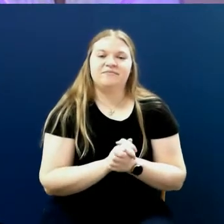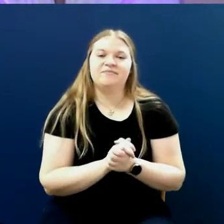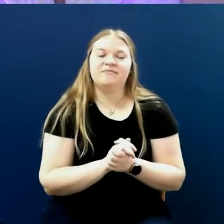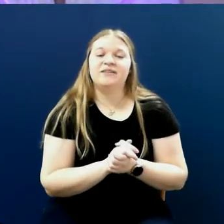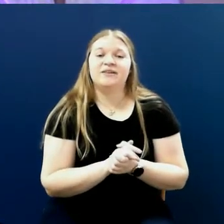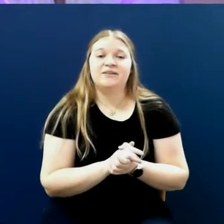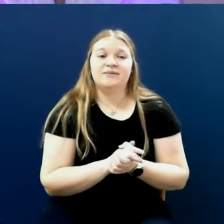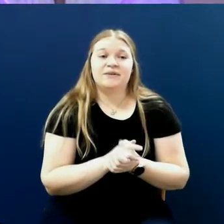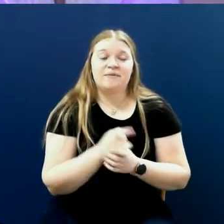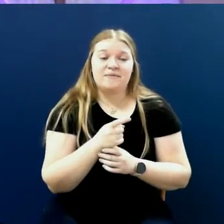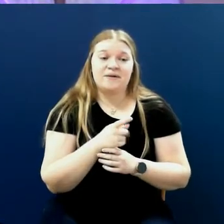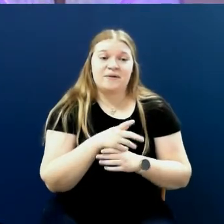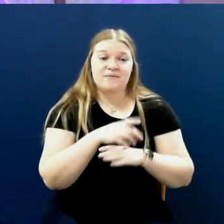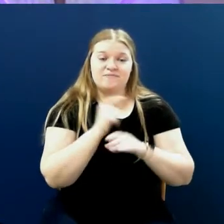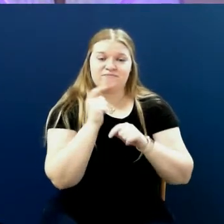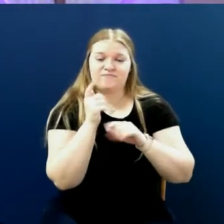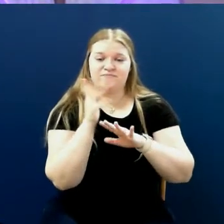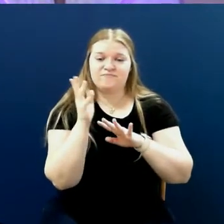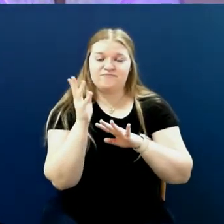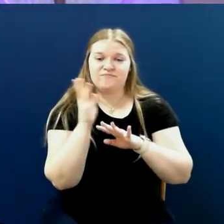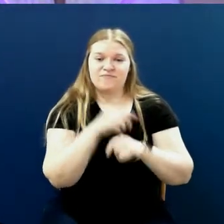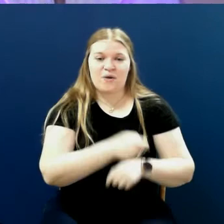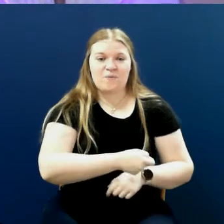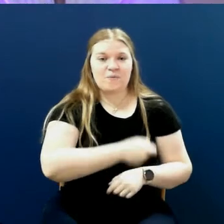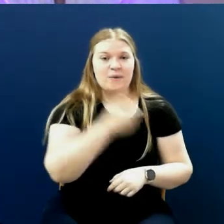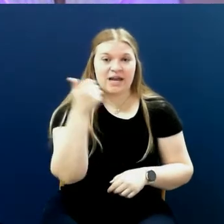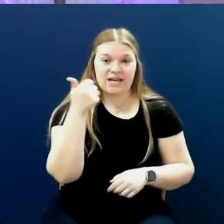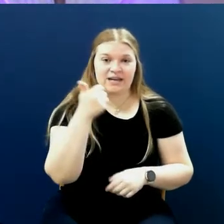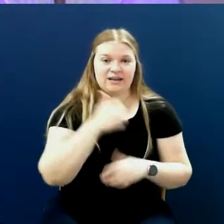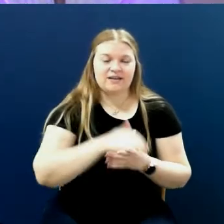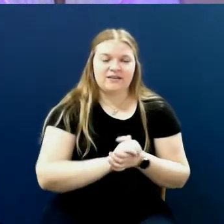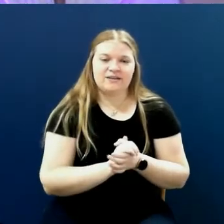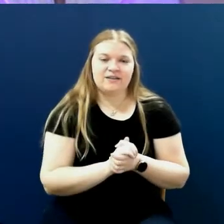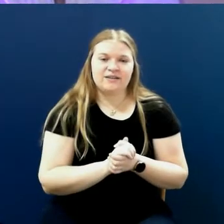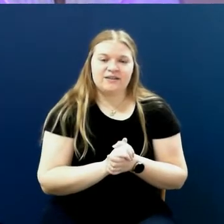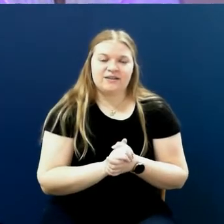must rid ourselves. Get rid of it.